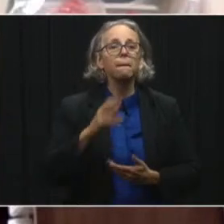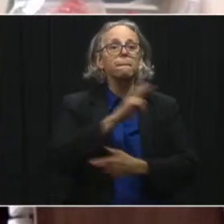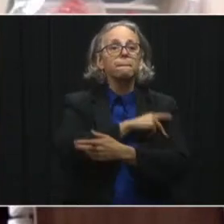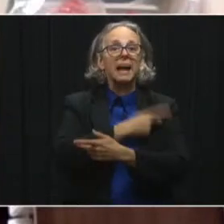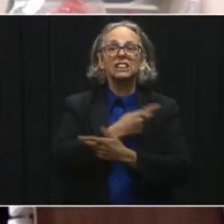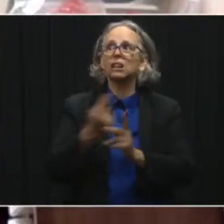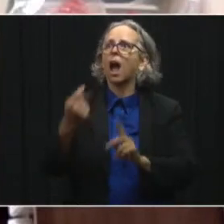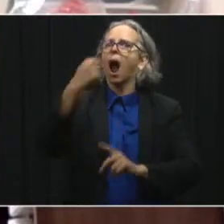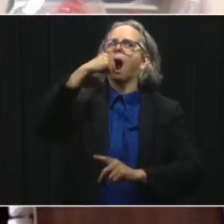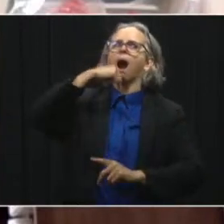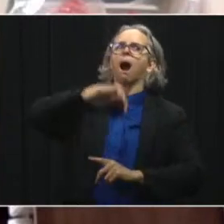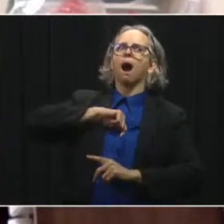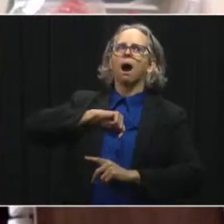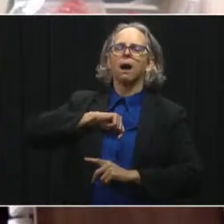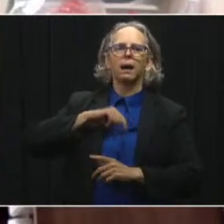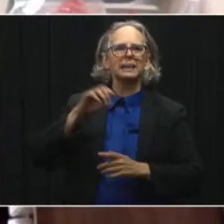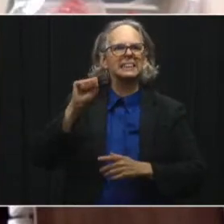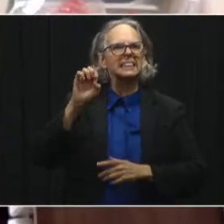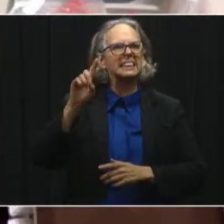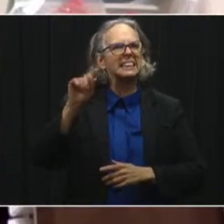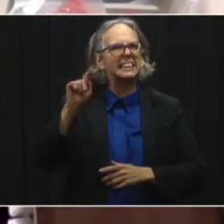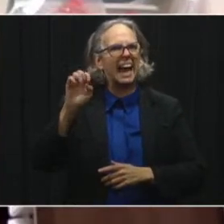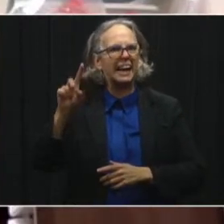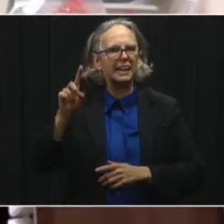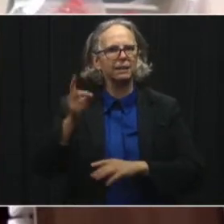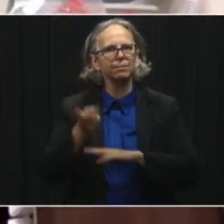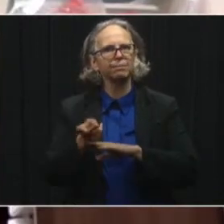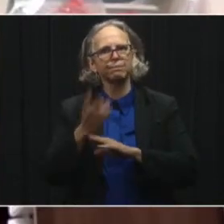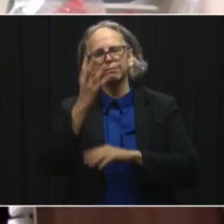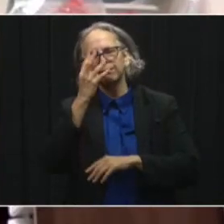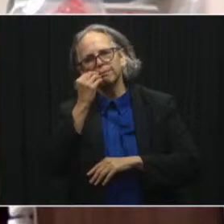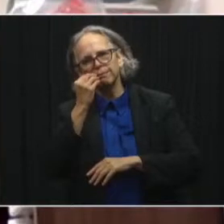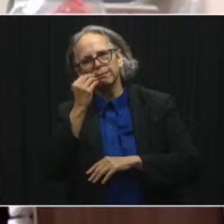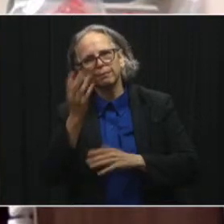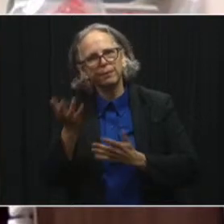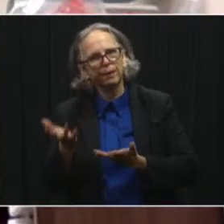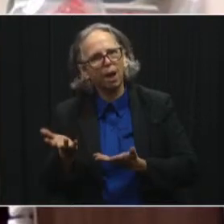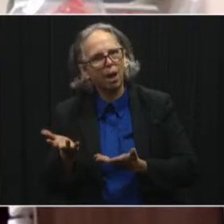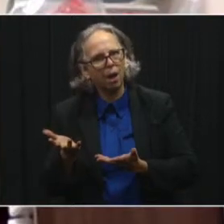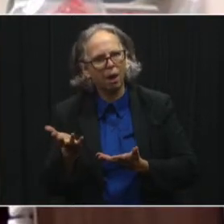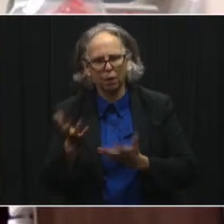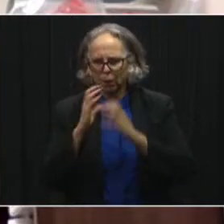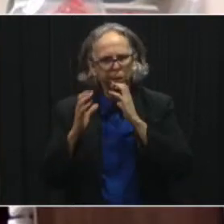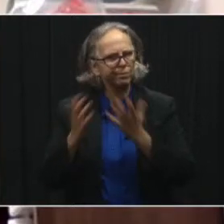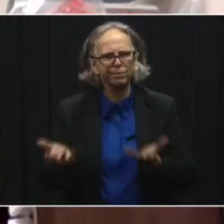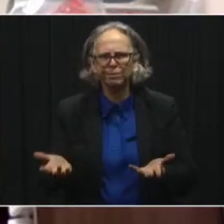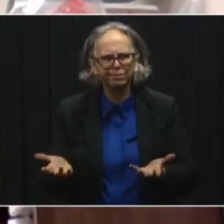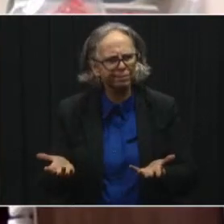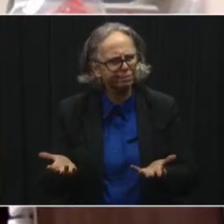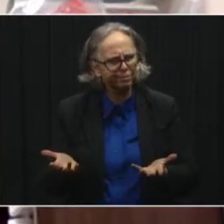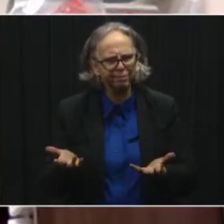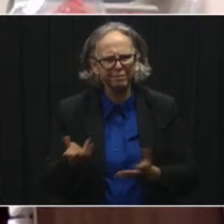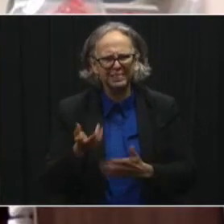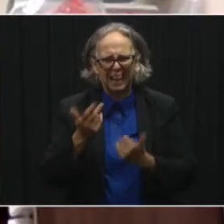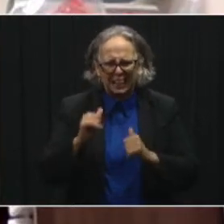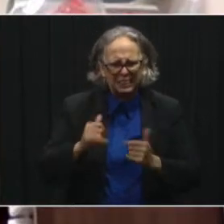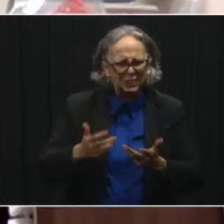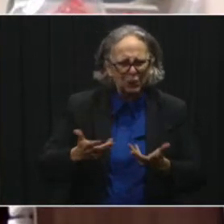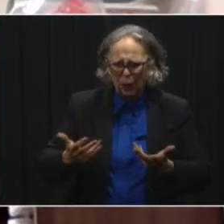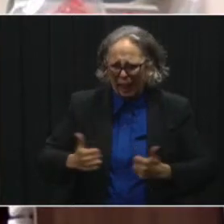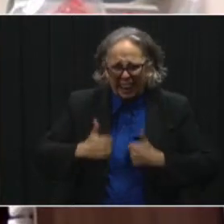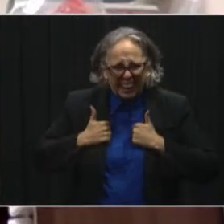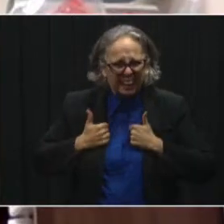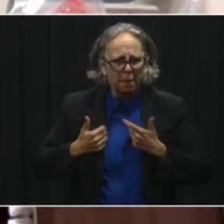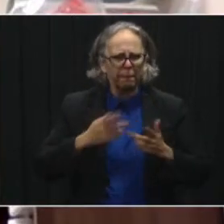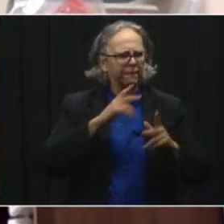having family members and friends pass away from the same disease that they're fighting currently. So, there's loved ones